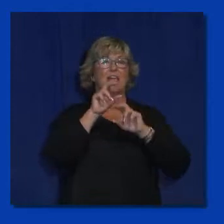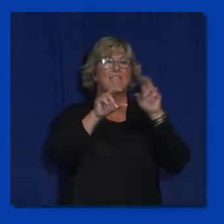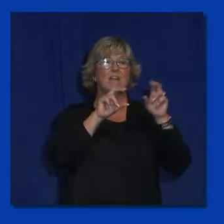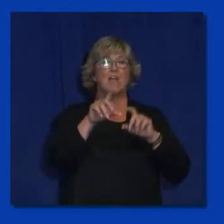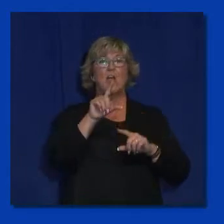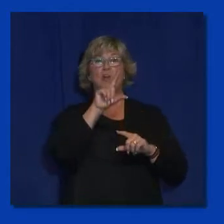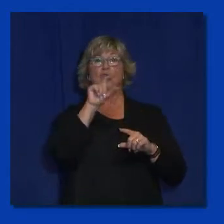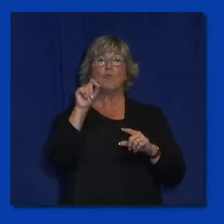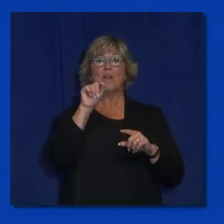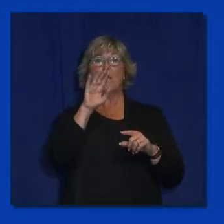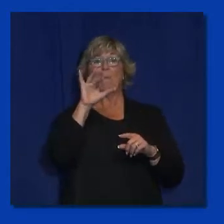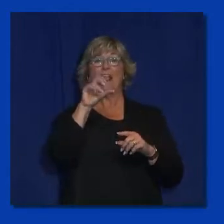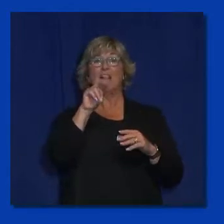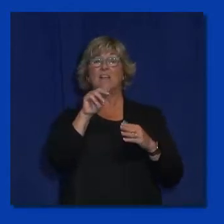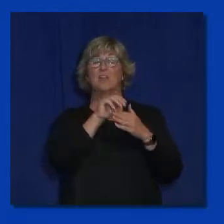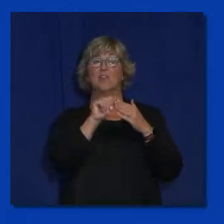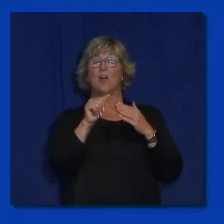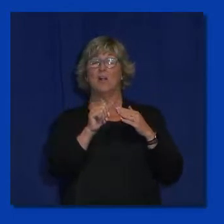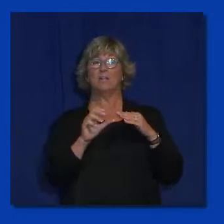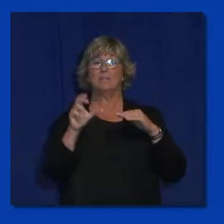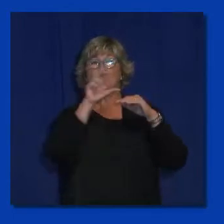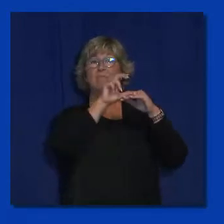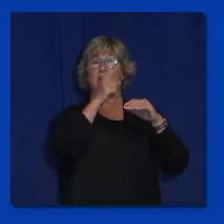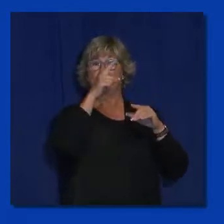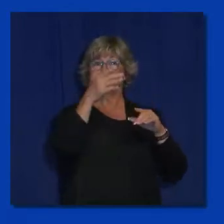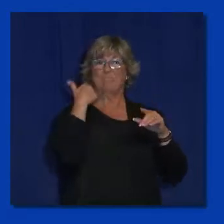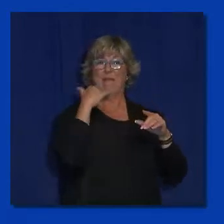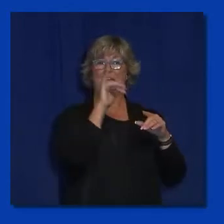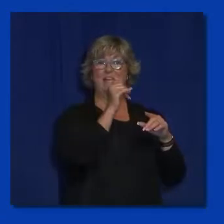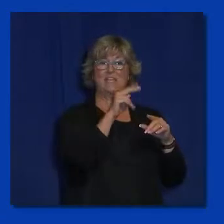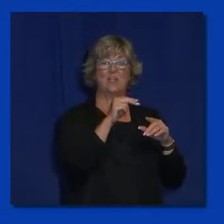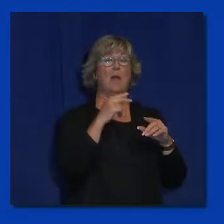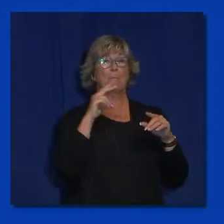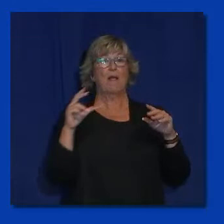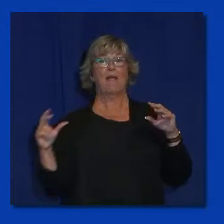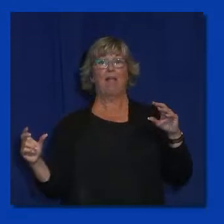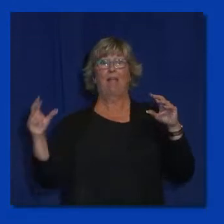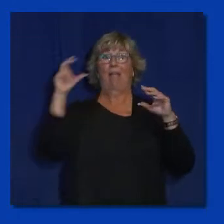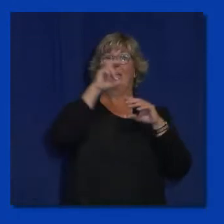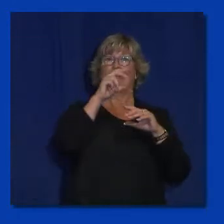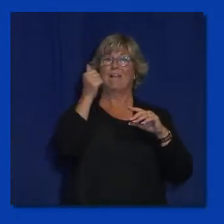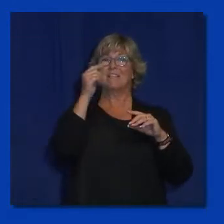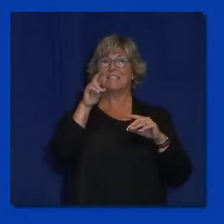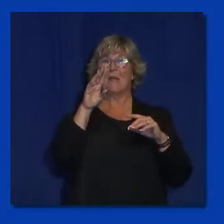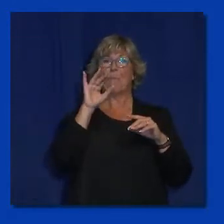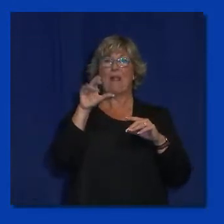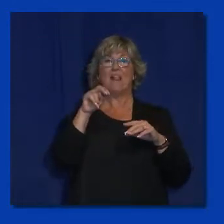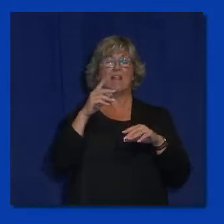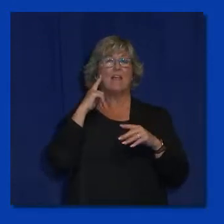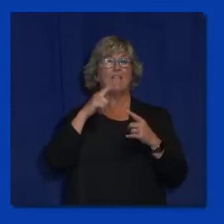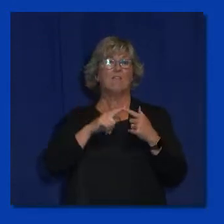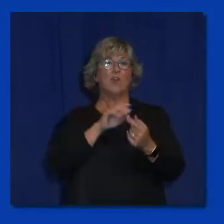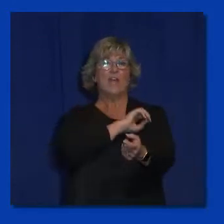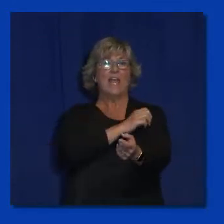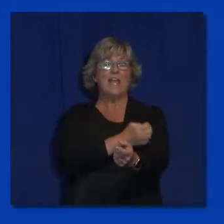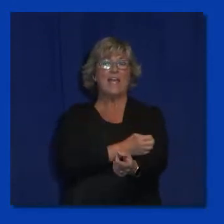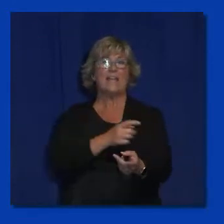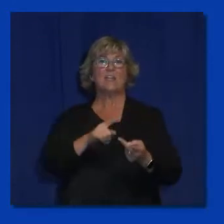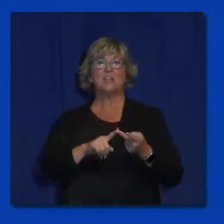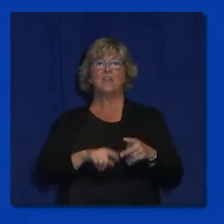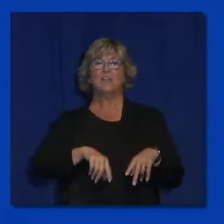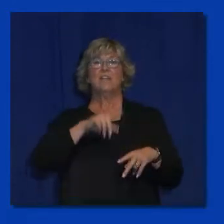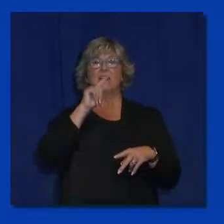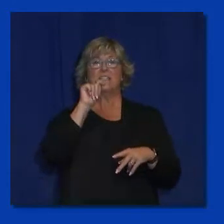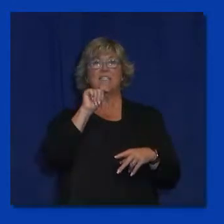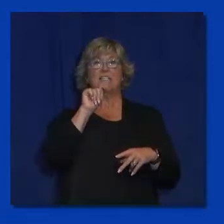billion proposal. We're adding an additional $17 billion in the May revision on energy, on infrastructure, TK to